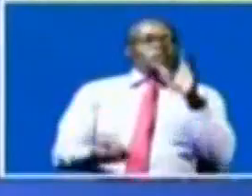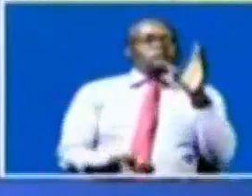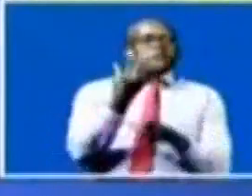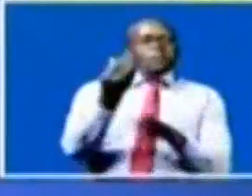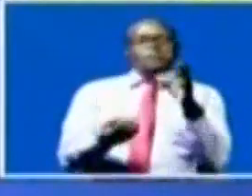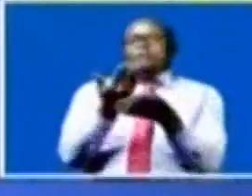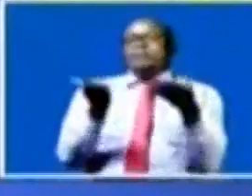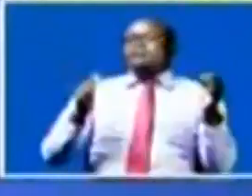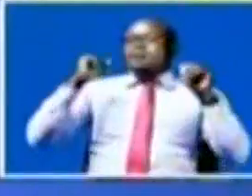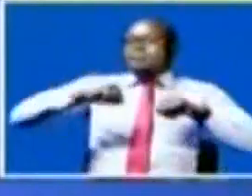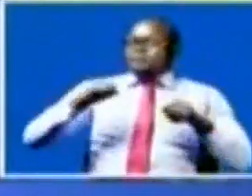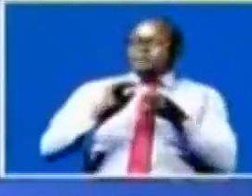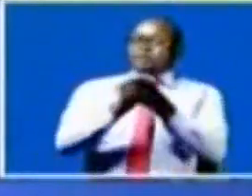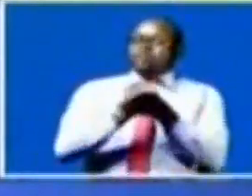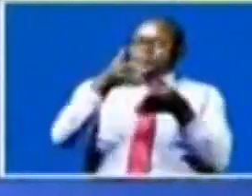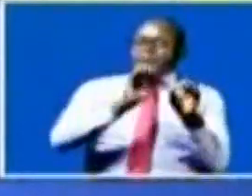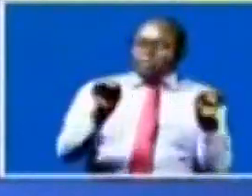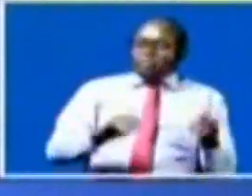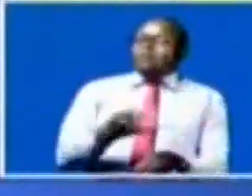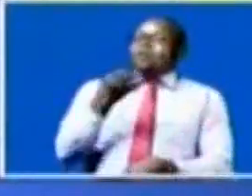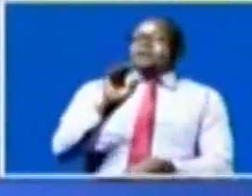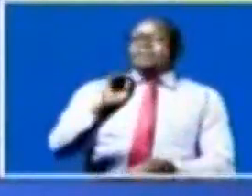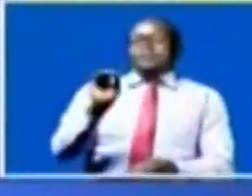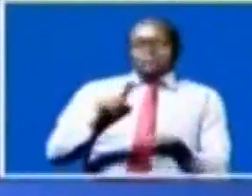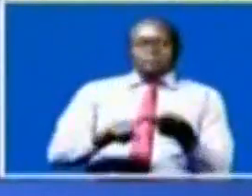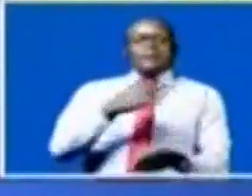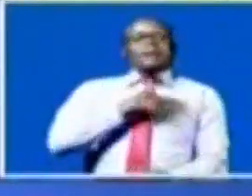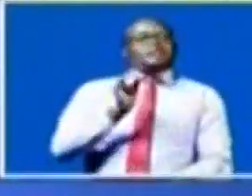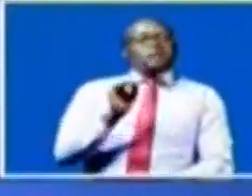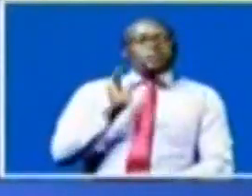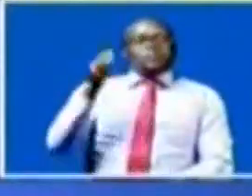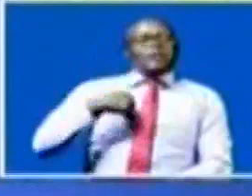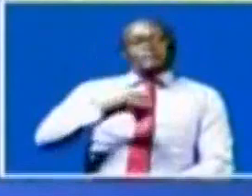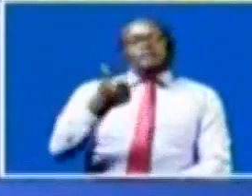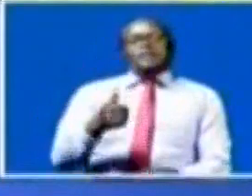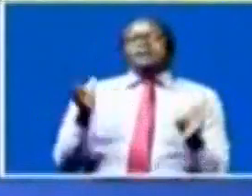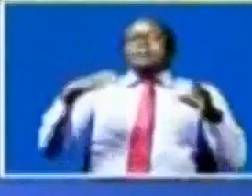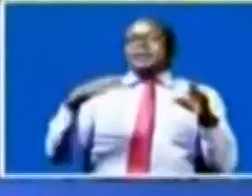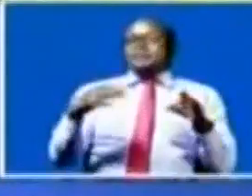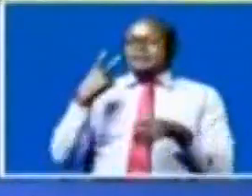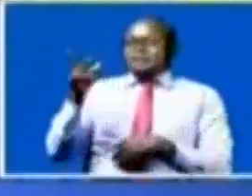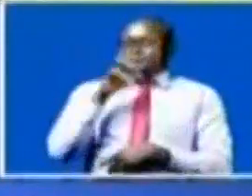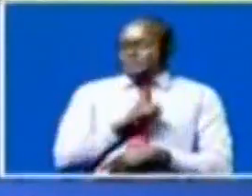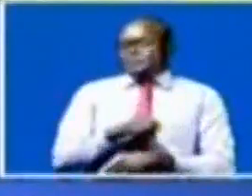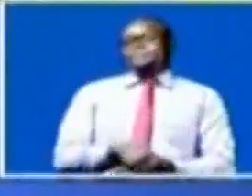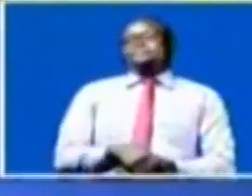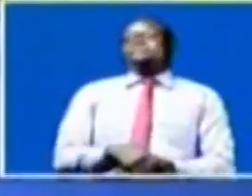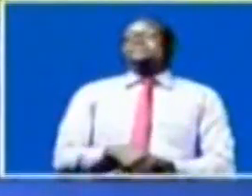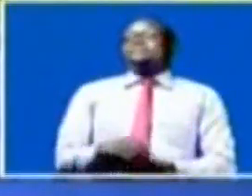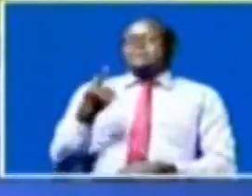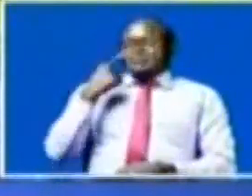there's every chance that Jubilee will not be there, ODM will not be there, NASA will not be there. We'll have different formations. We have seen in the recent times, we have